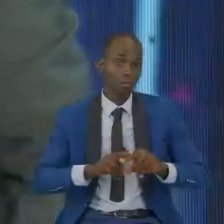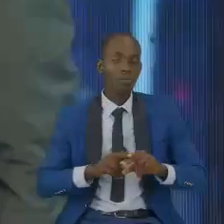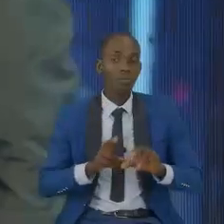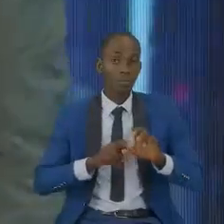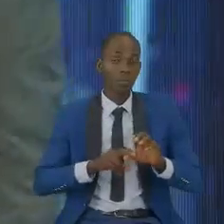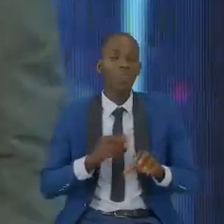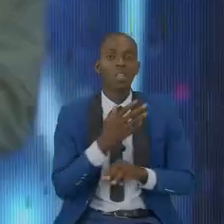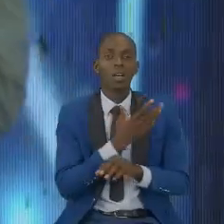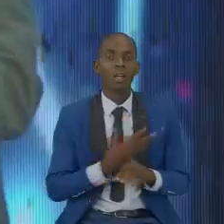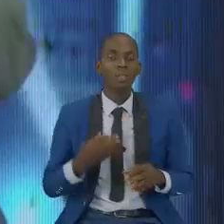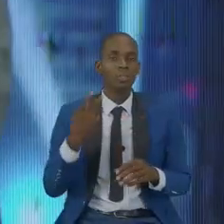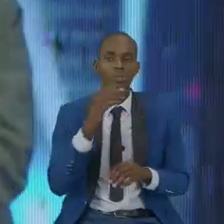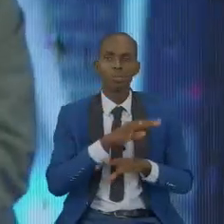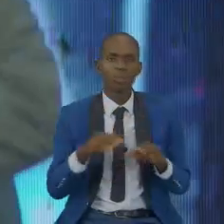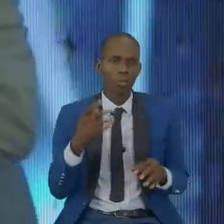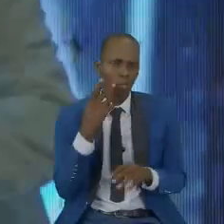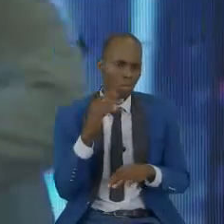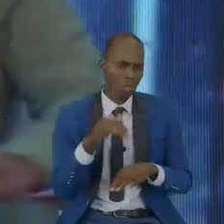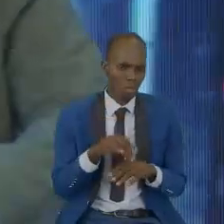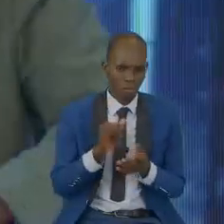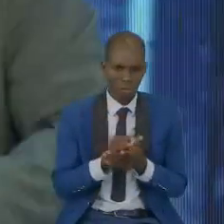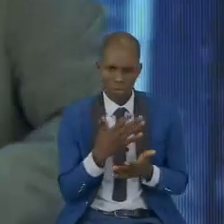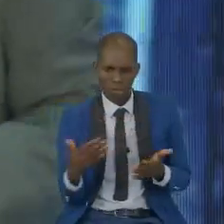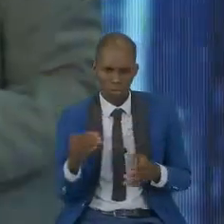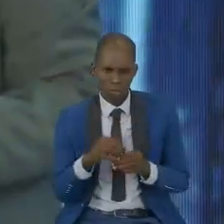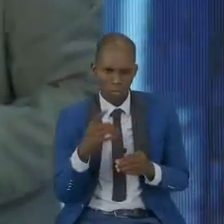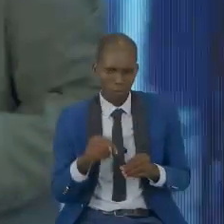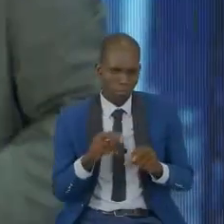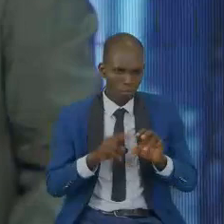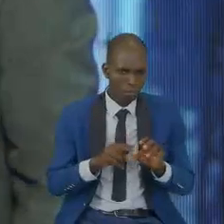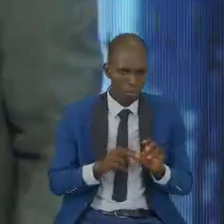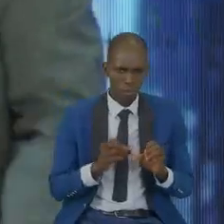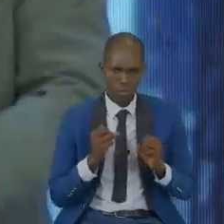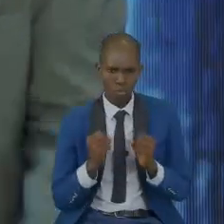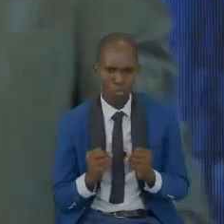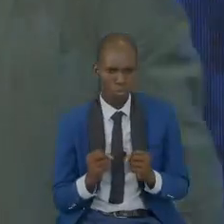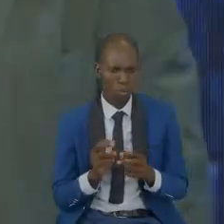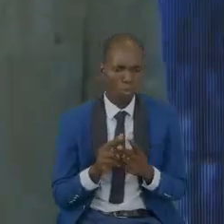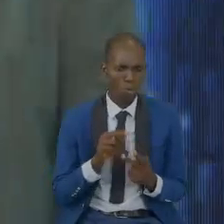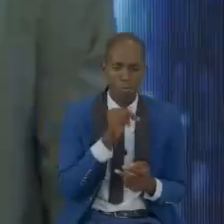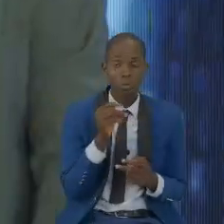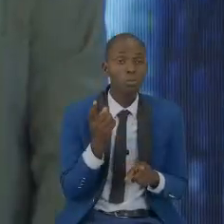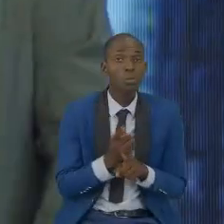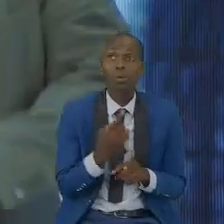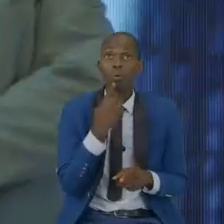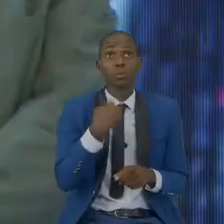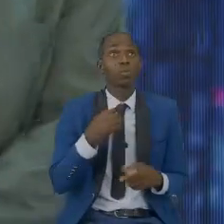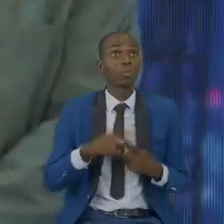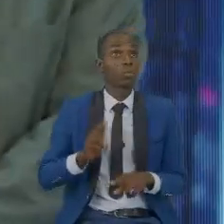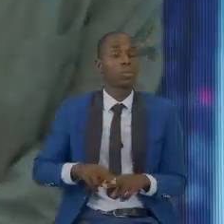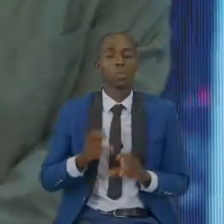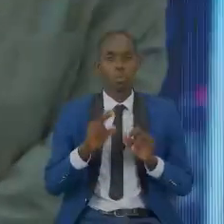inside that chair, you don't bang it and pull it apart, whether it is solid enough, you just sit down. Why? And then